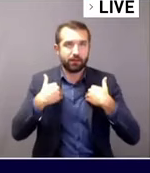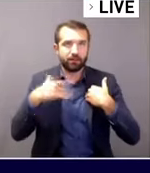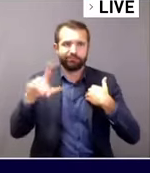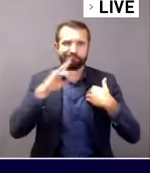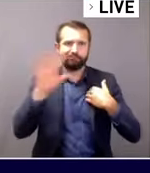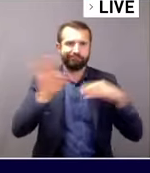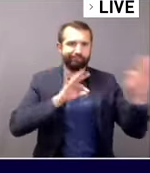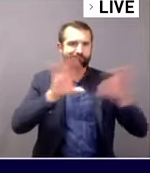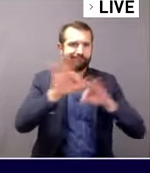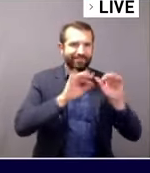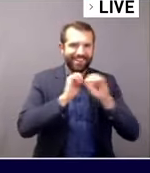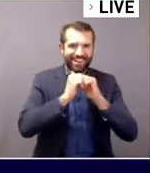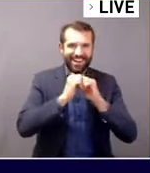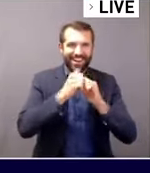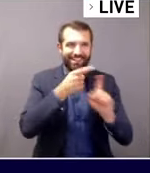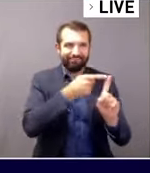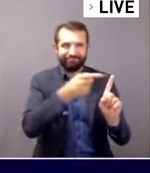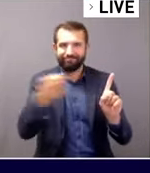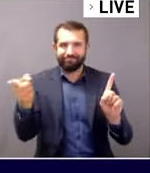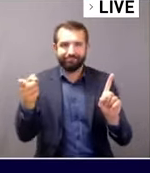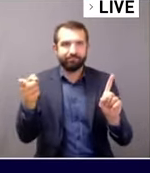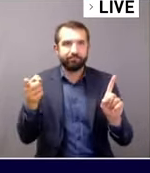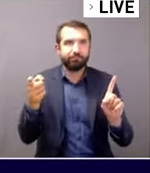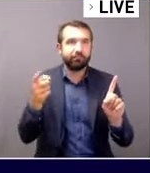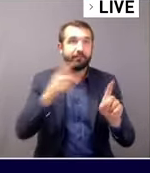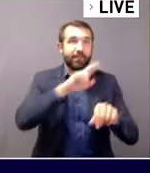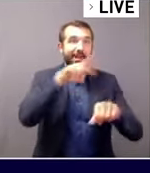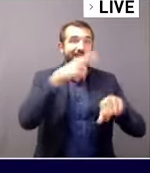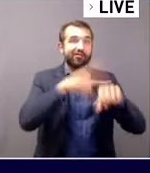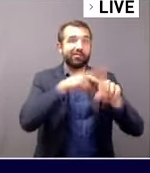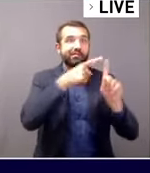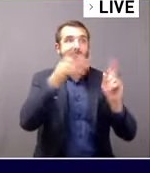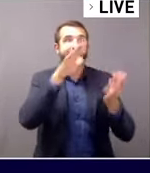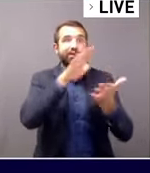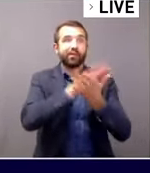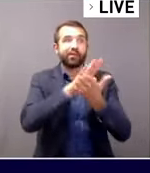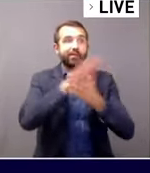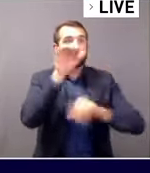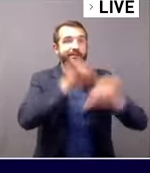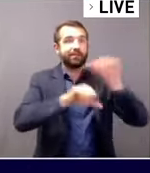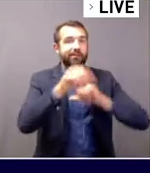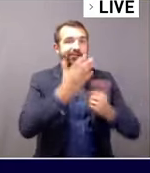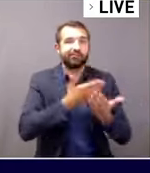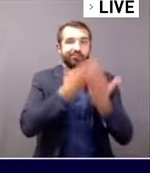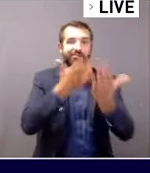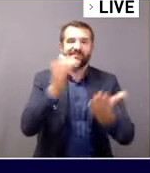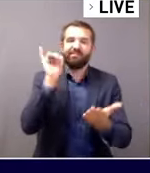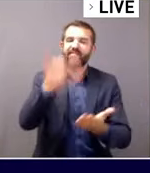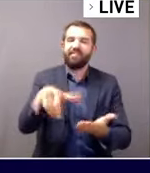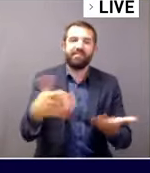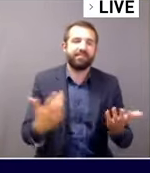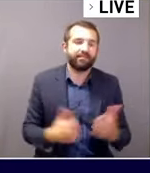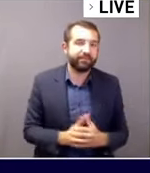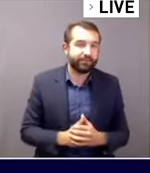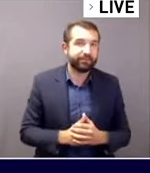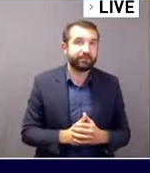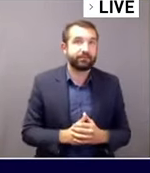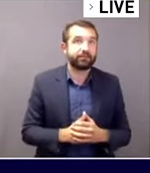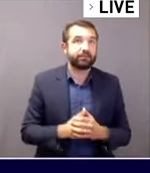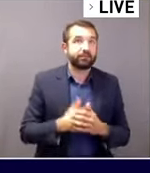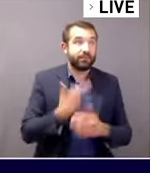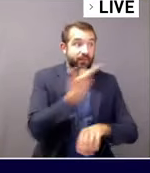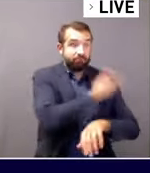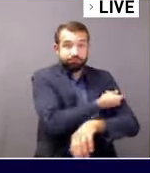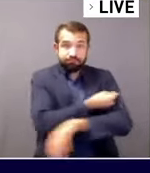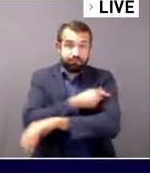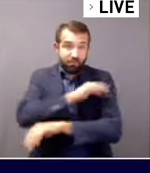Academy suggested those groups. Once those groups have been vaccinated and are able to continue providing care for people, which is, of course,